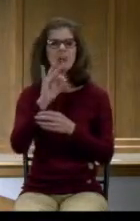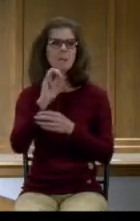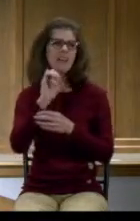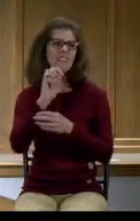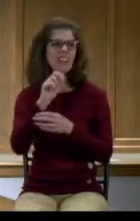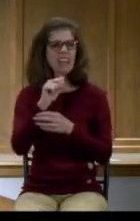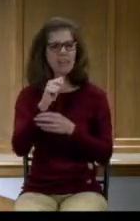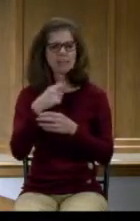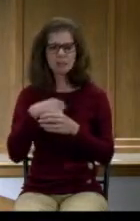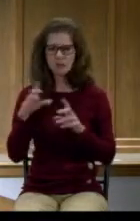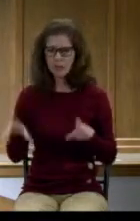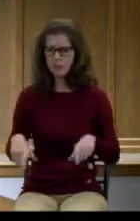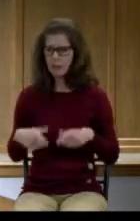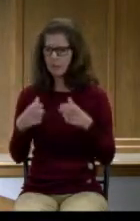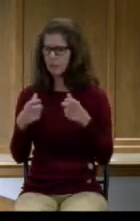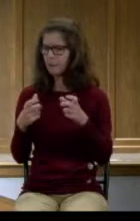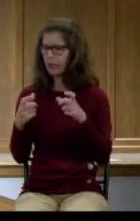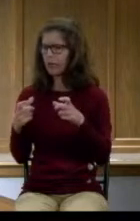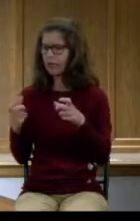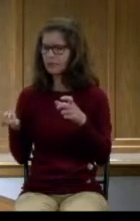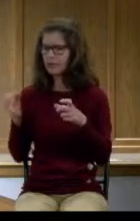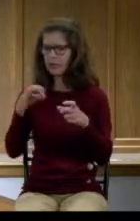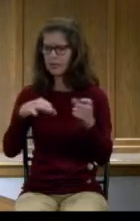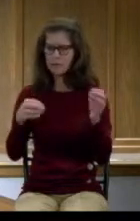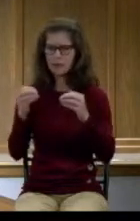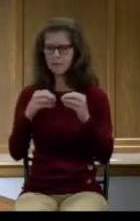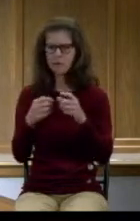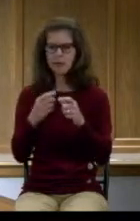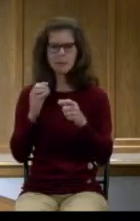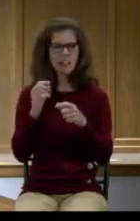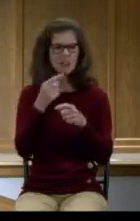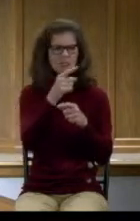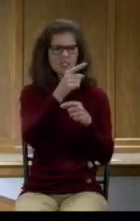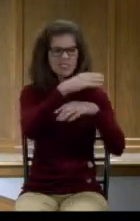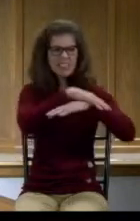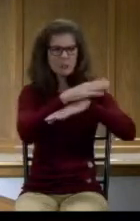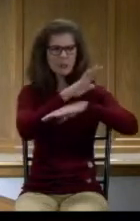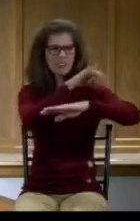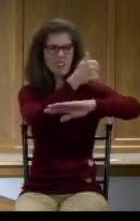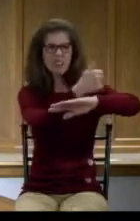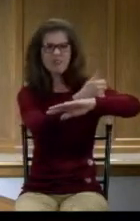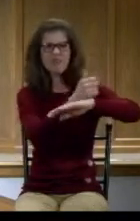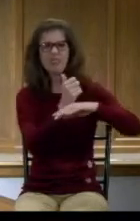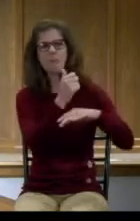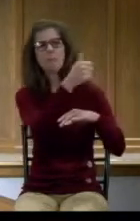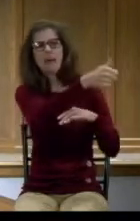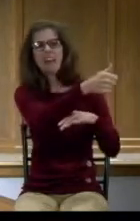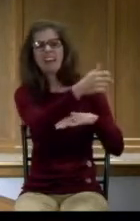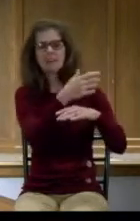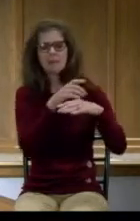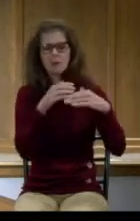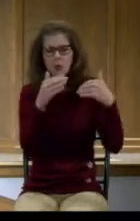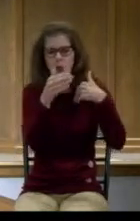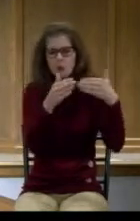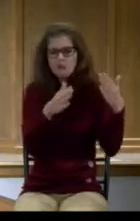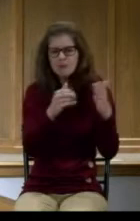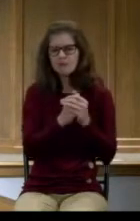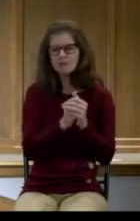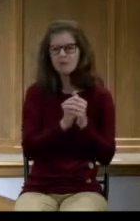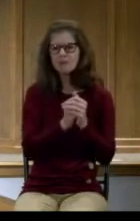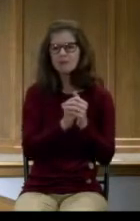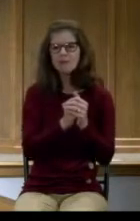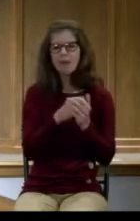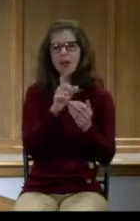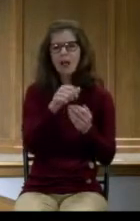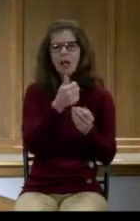and I walk into the room, and I'm walking towards a table in the back when Grady King, who works at Oklahoma Christian as the church resources